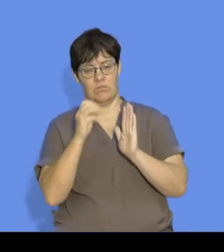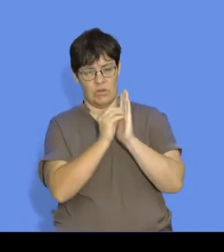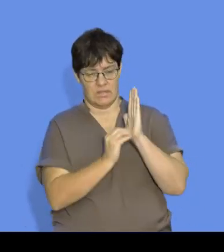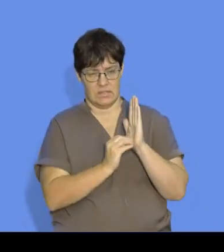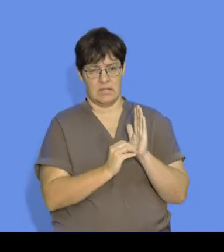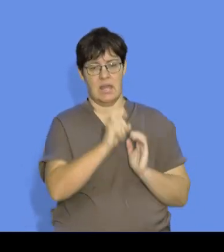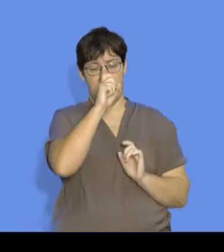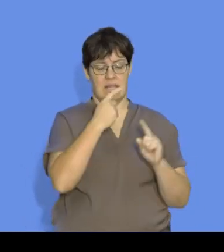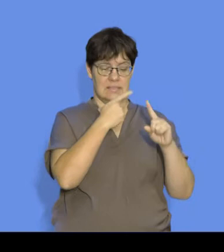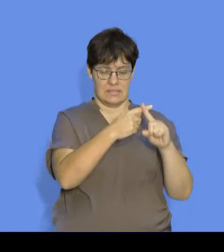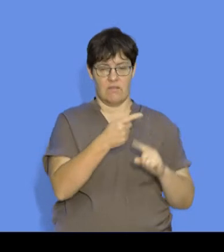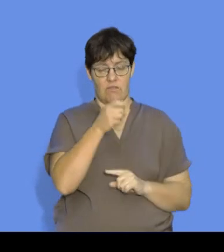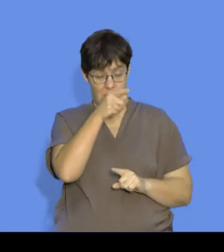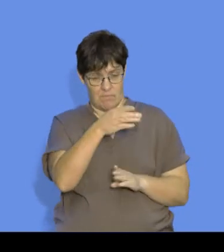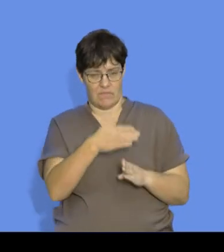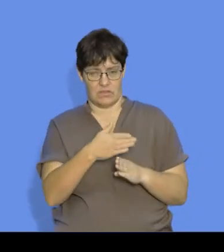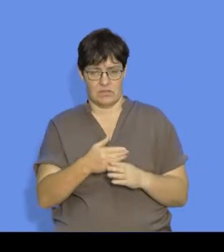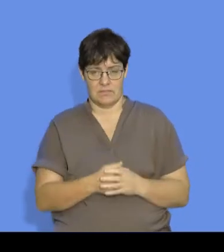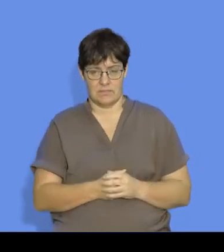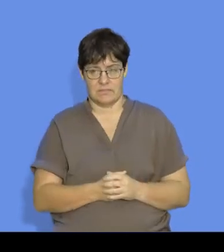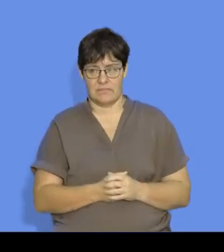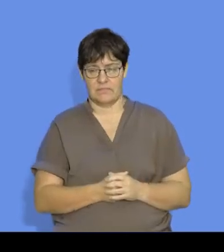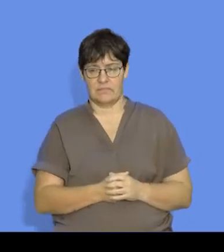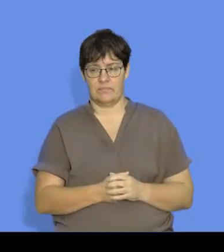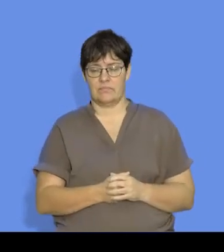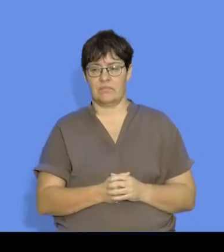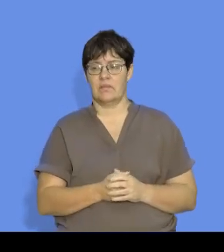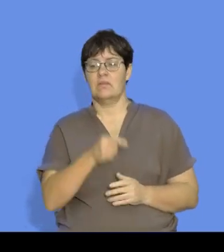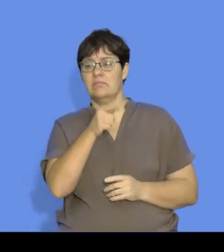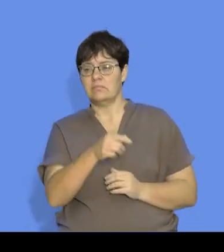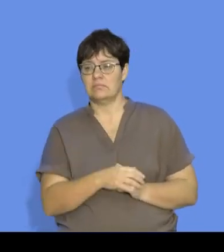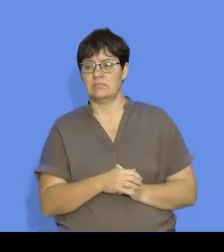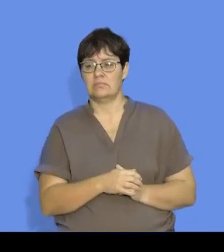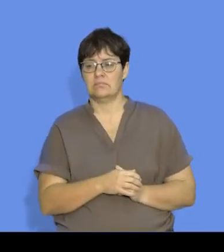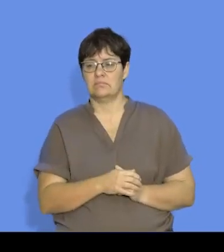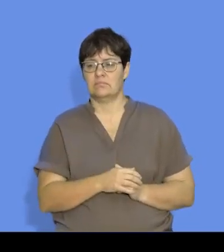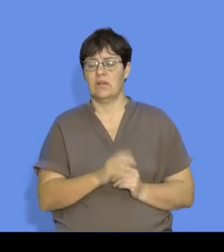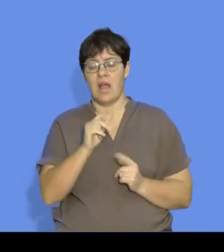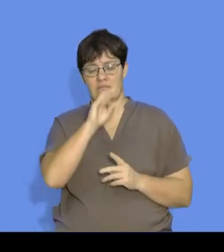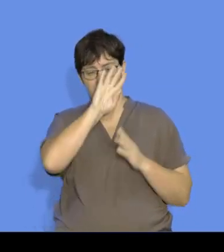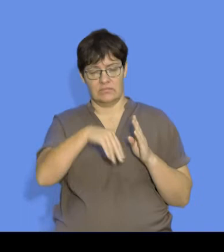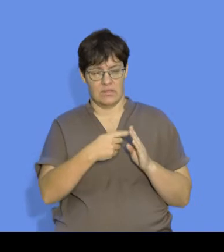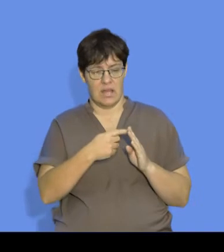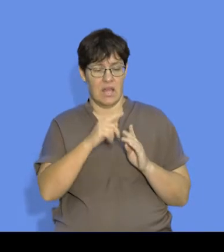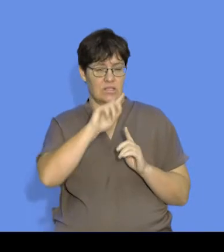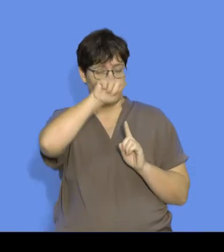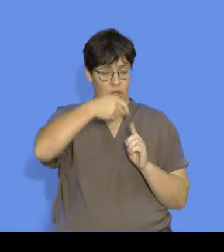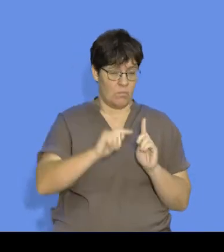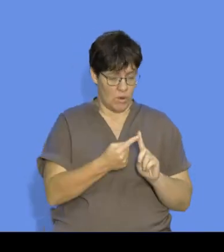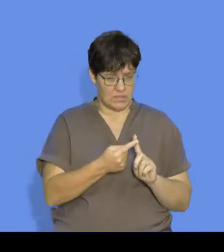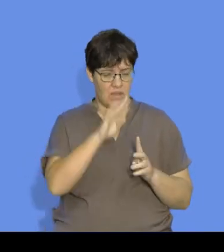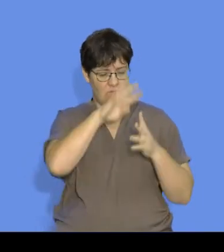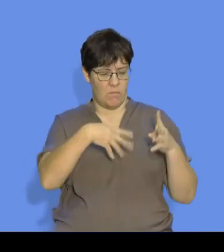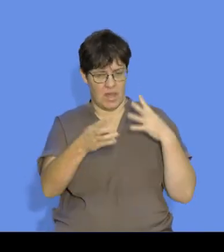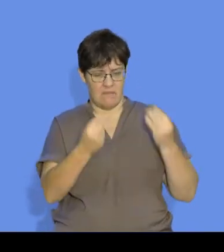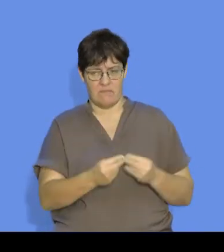will then write down your x-intercept of this function. The turning point of this, there's a formula for that